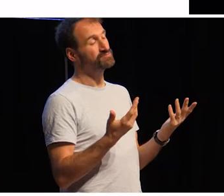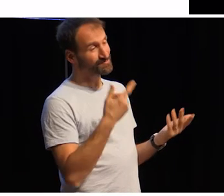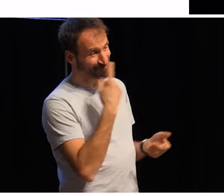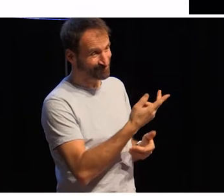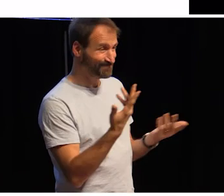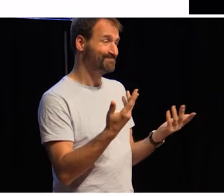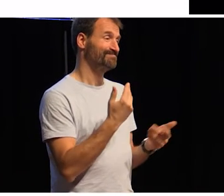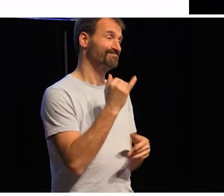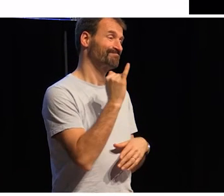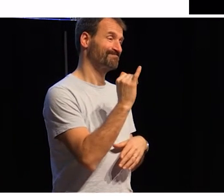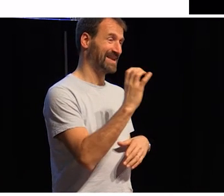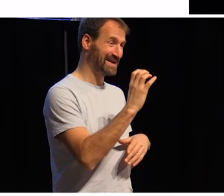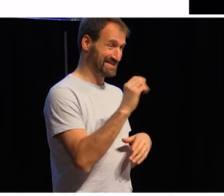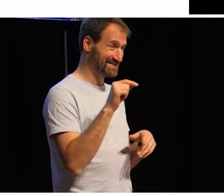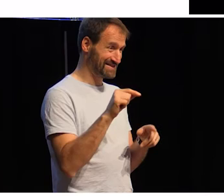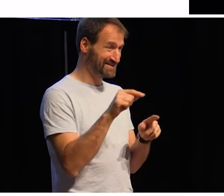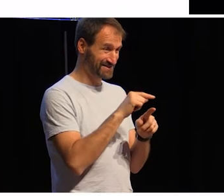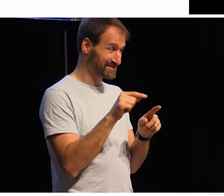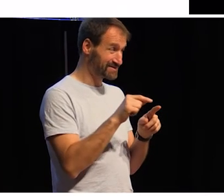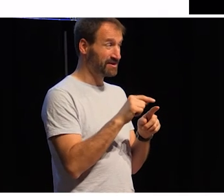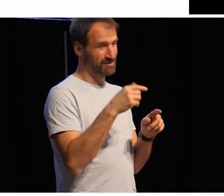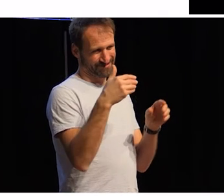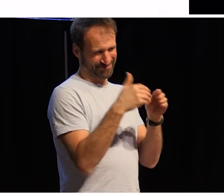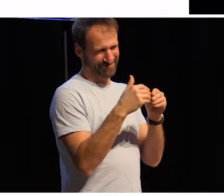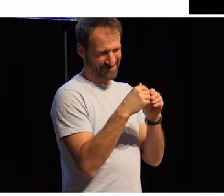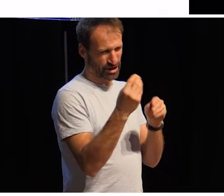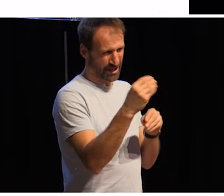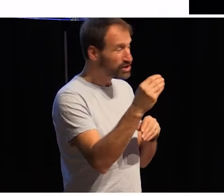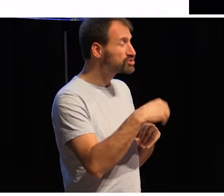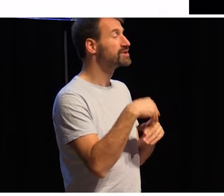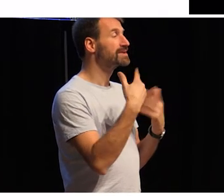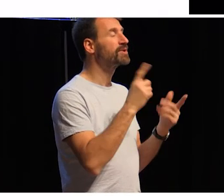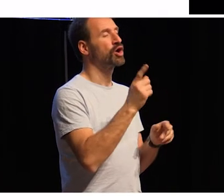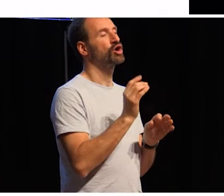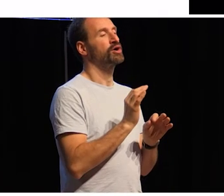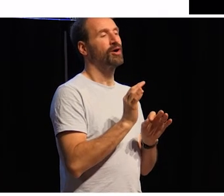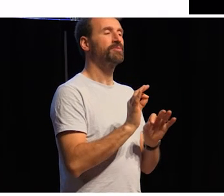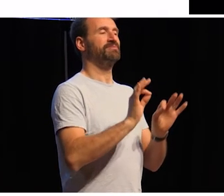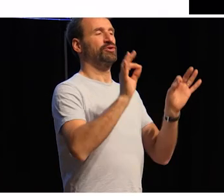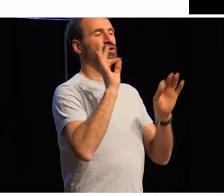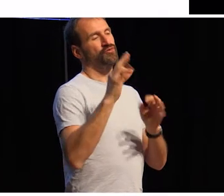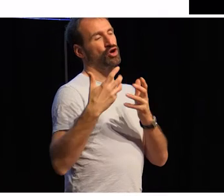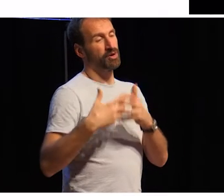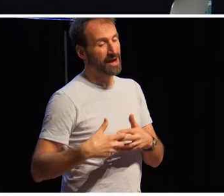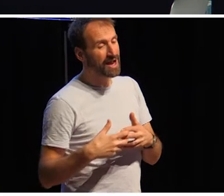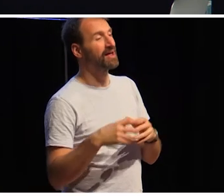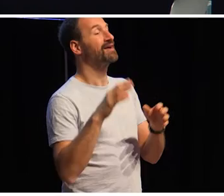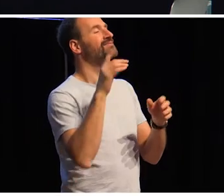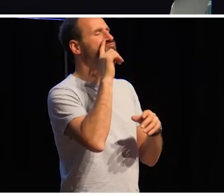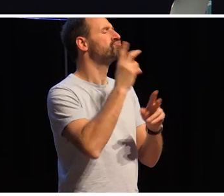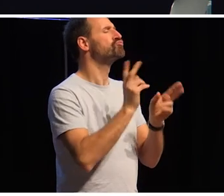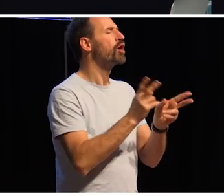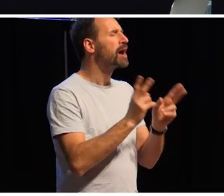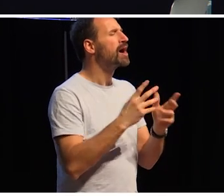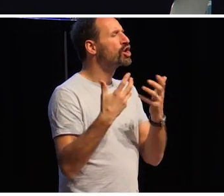all modern engines have optimizing compilers in addition to the basic compiler. So when